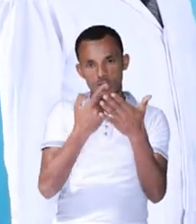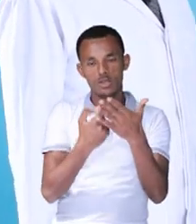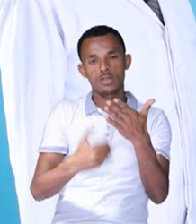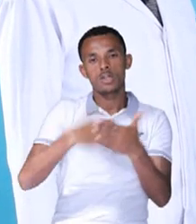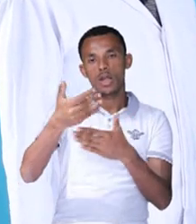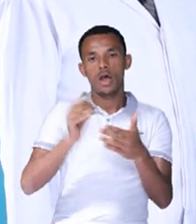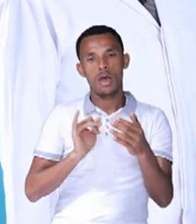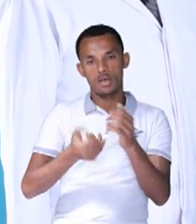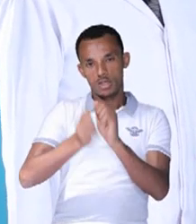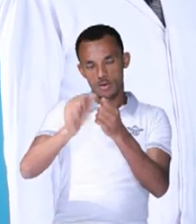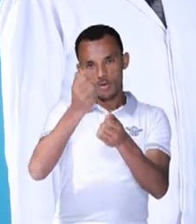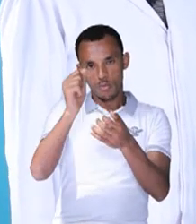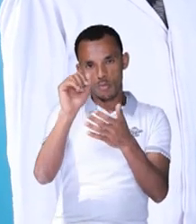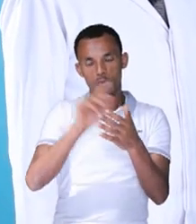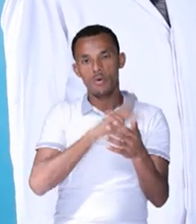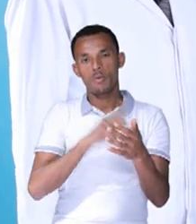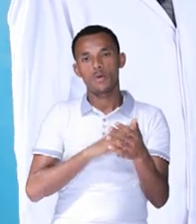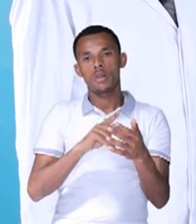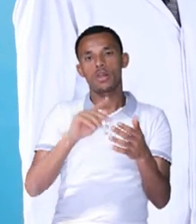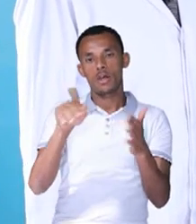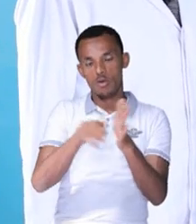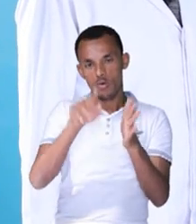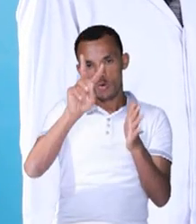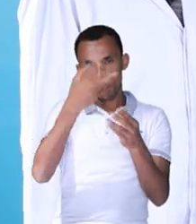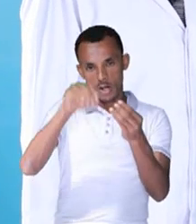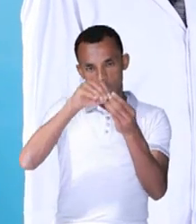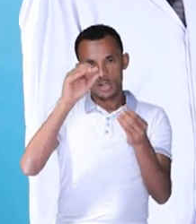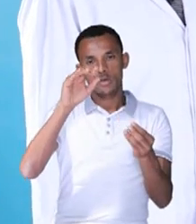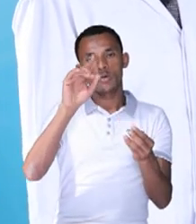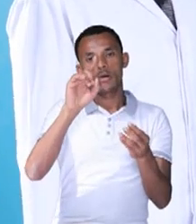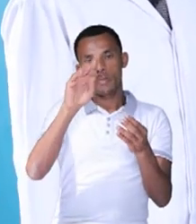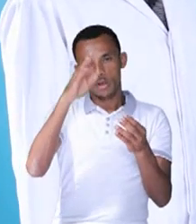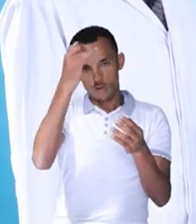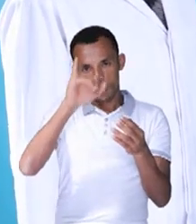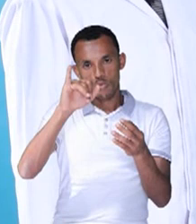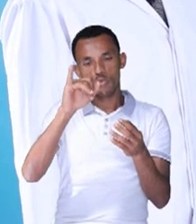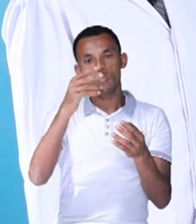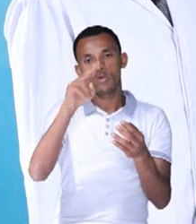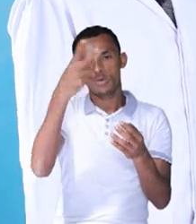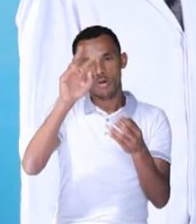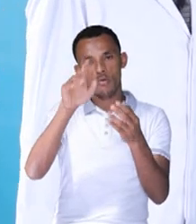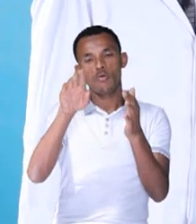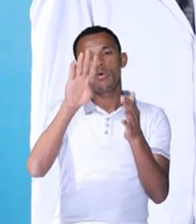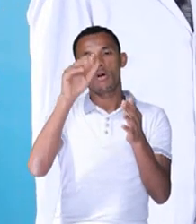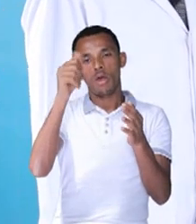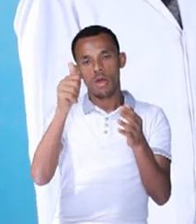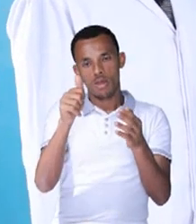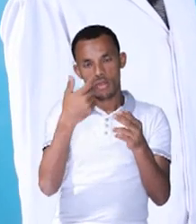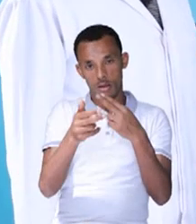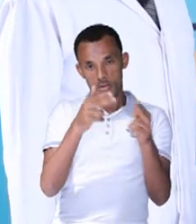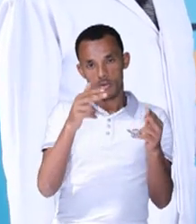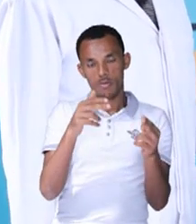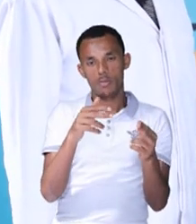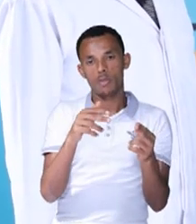I substitute properly, negative 2 plus minus the square root of b squared, 2 squared minus 4 times a, 1 times c5 divided